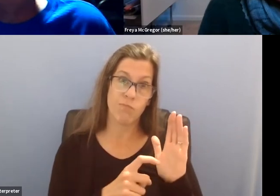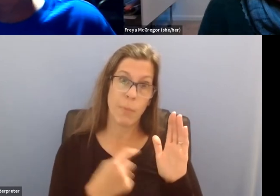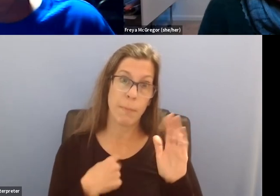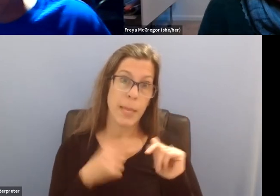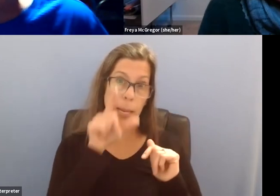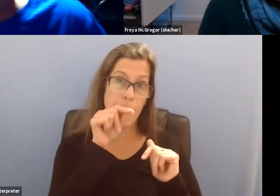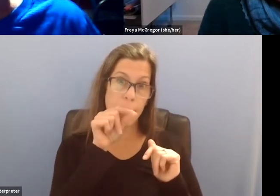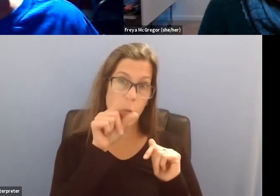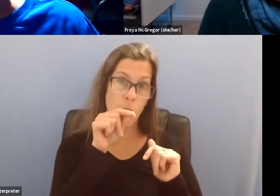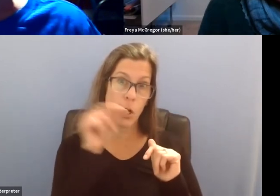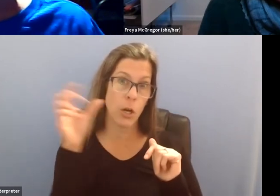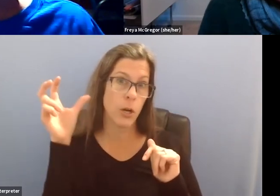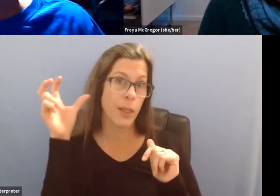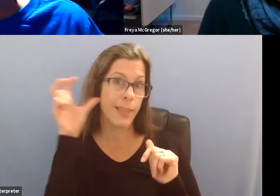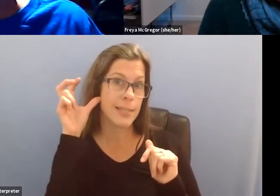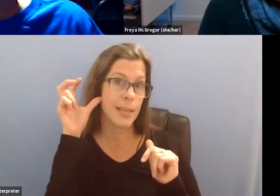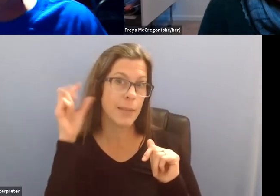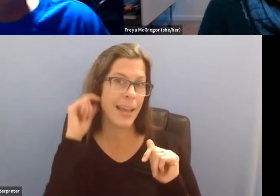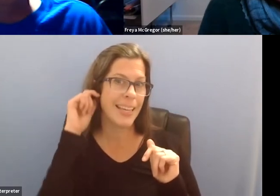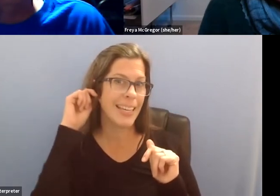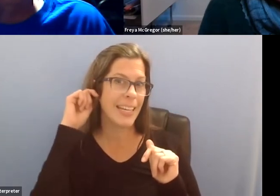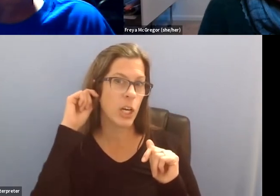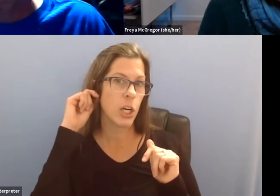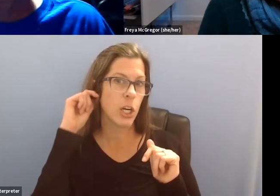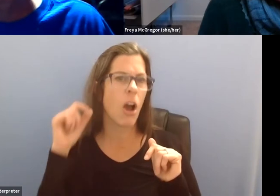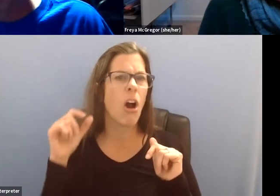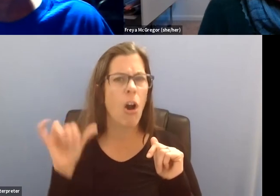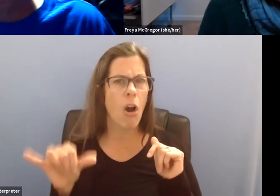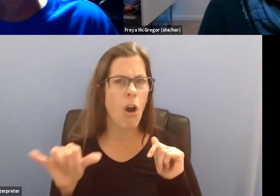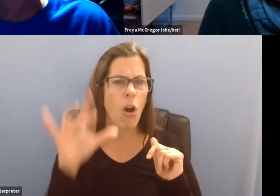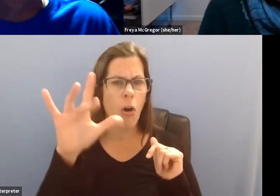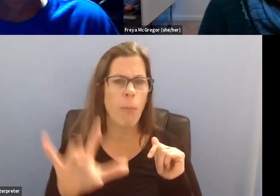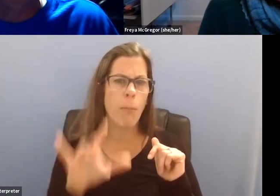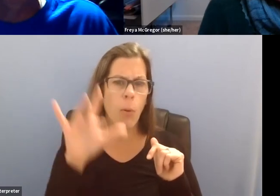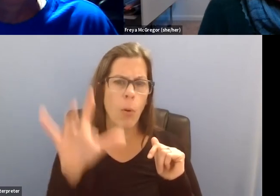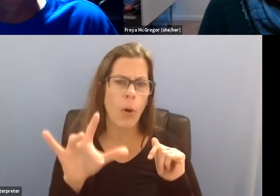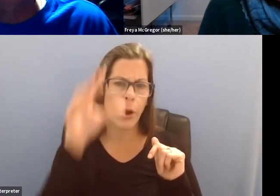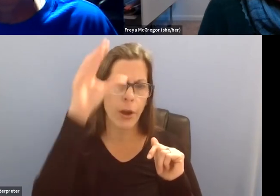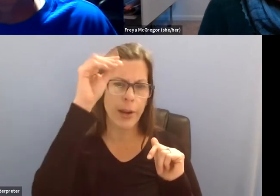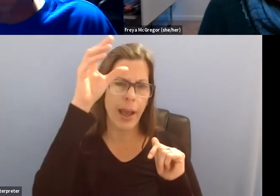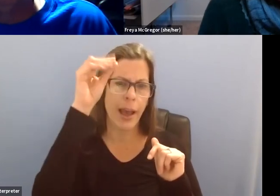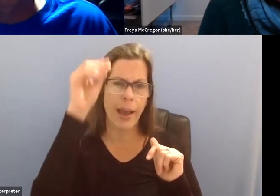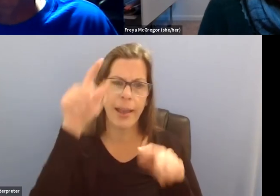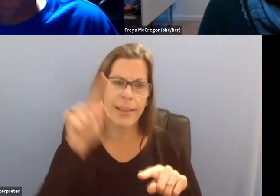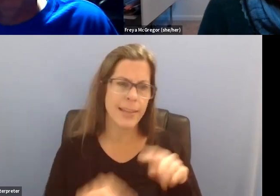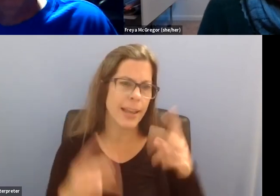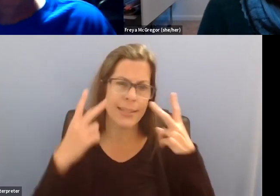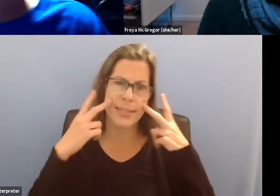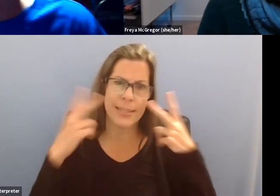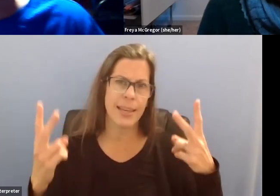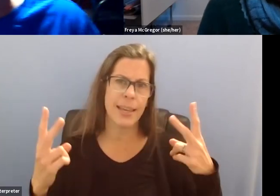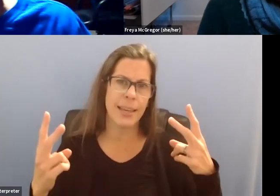wow, that poor guy, he's missing most of what there is in this birding because he can't see what's going on.